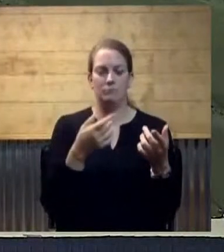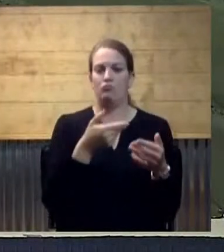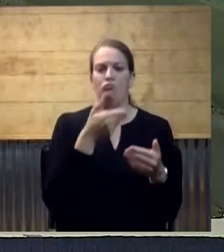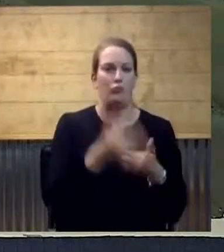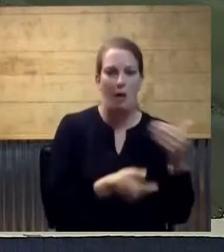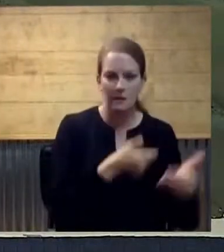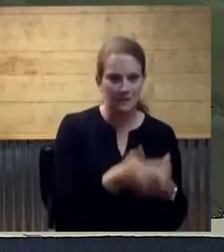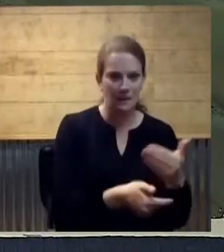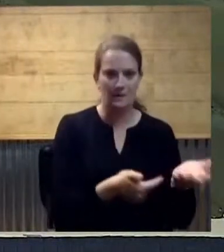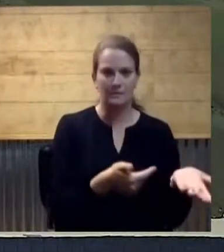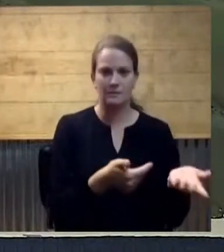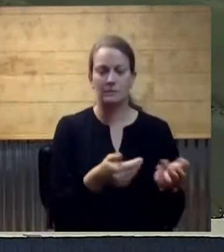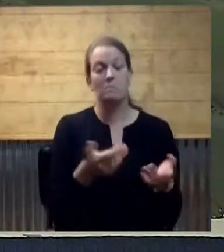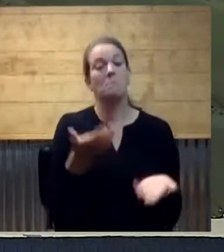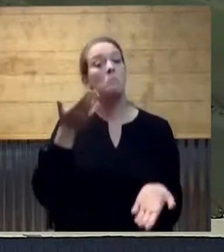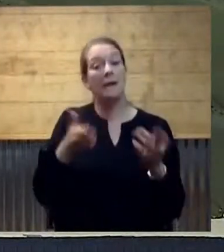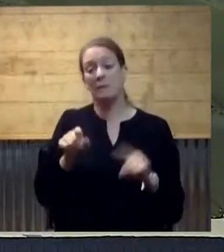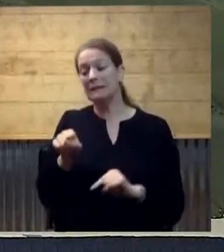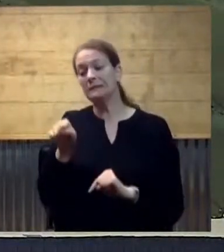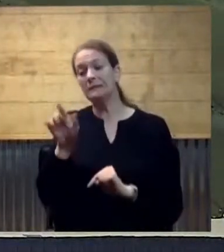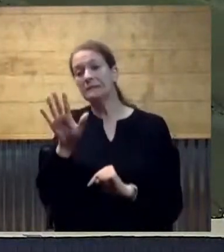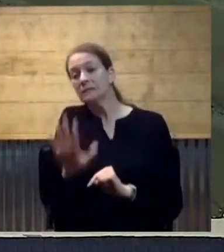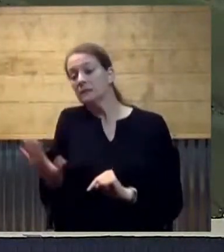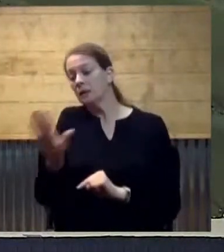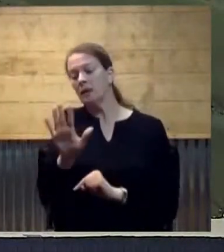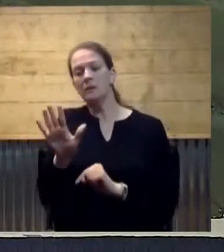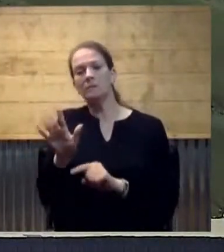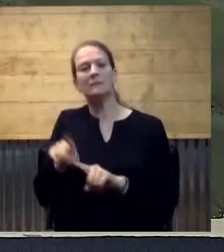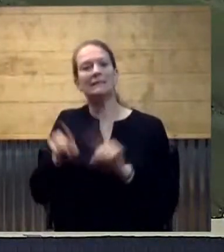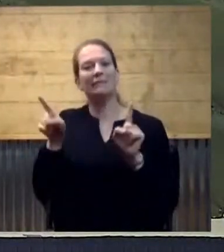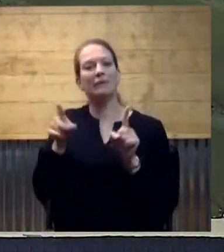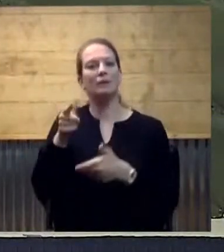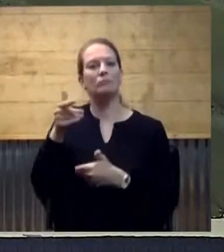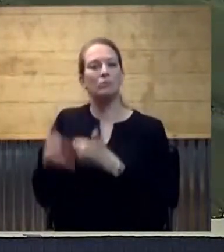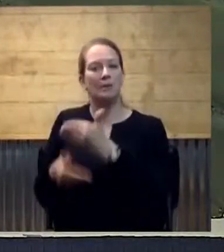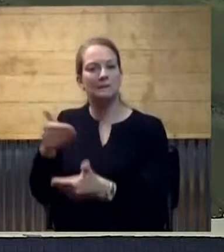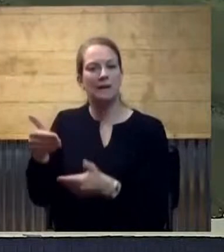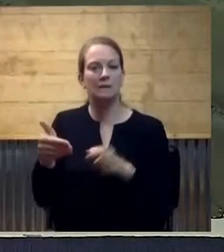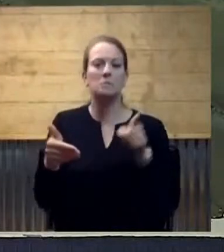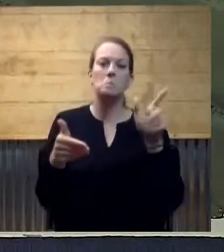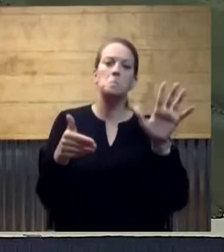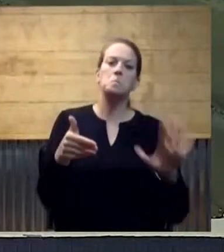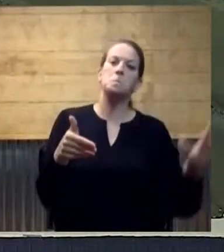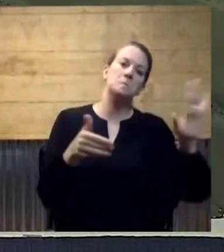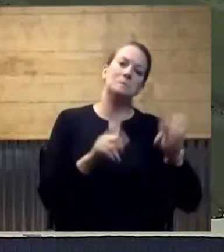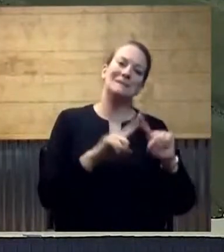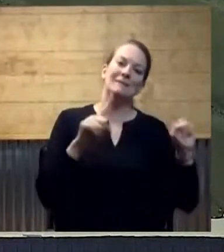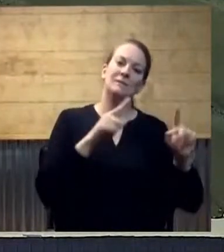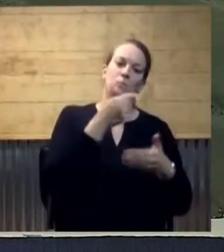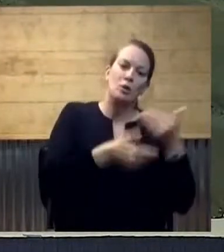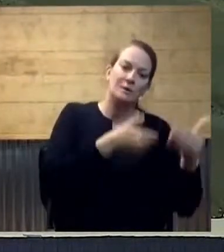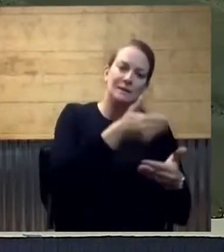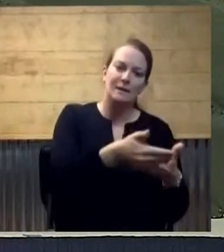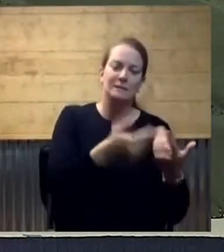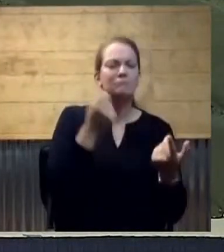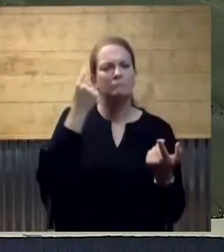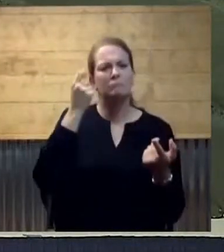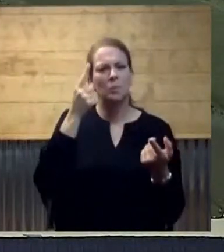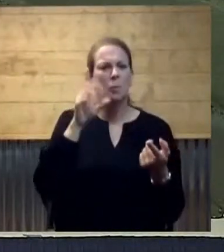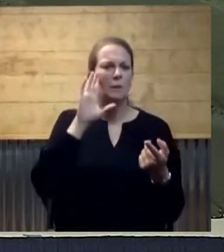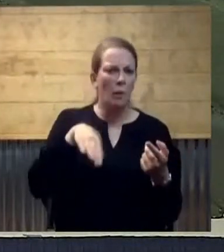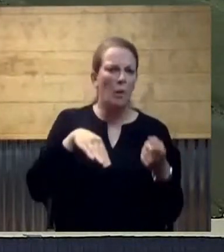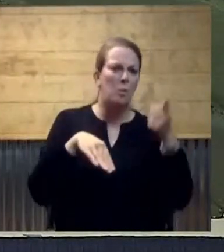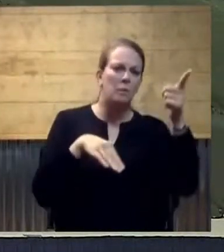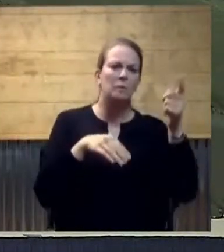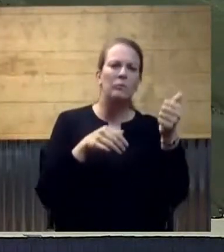be a variance by region? Yes, because you have different infection rates by region, right? We know